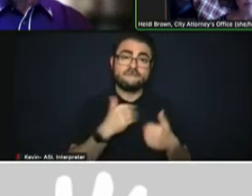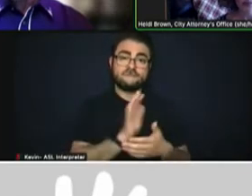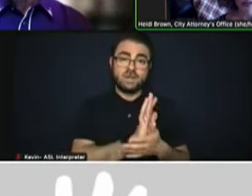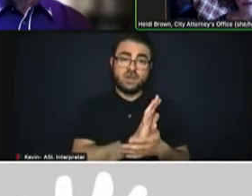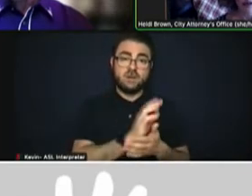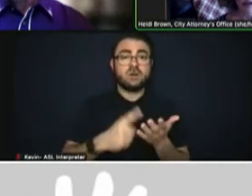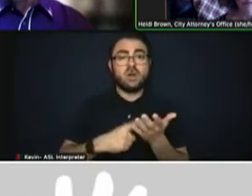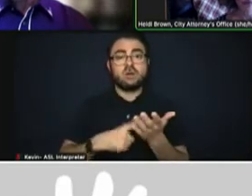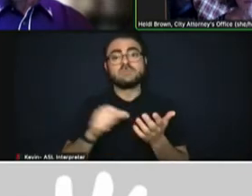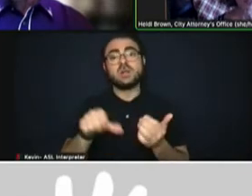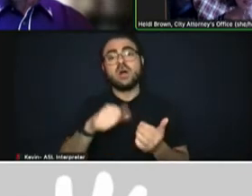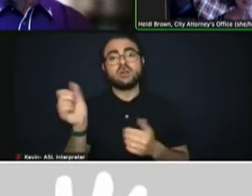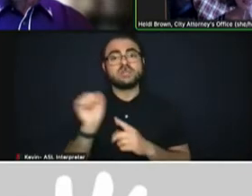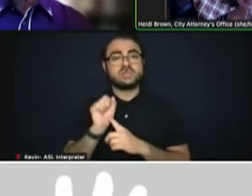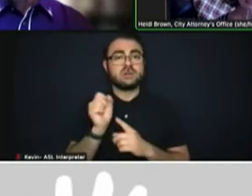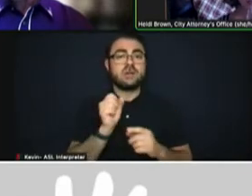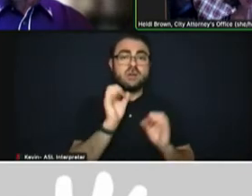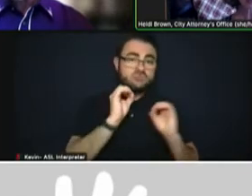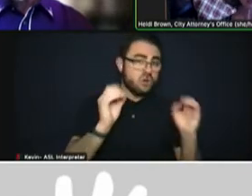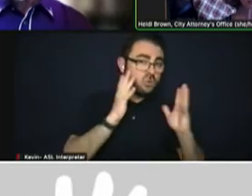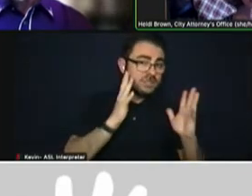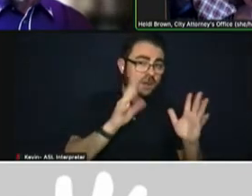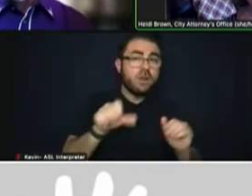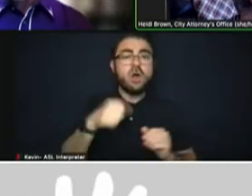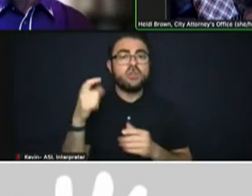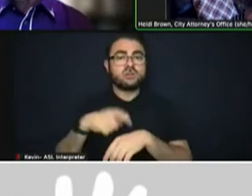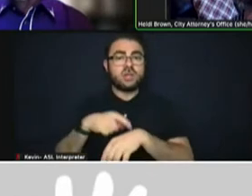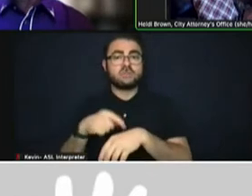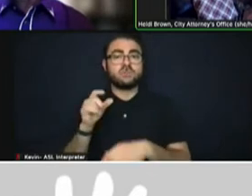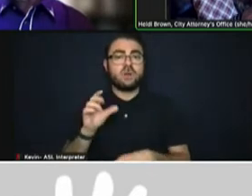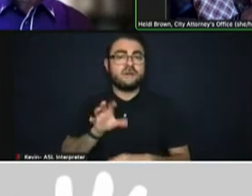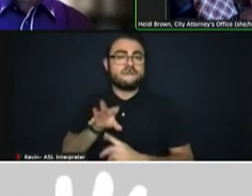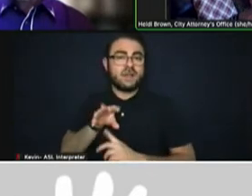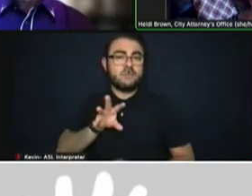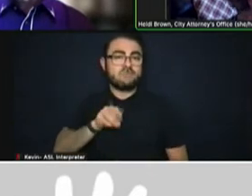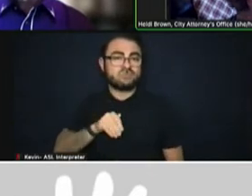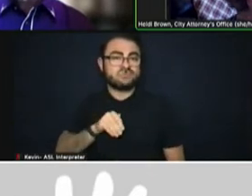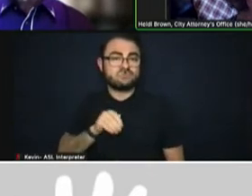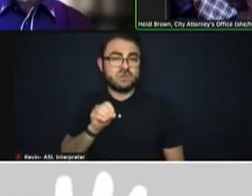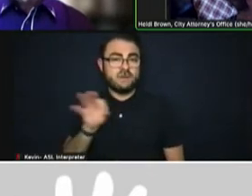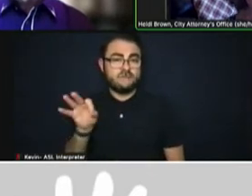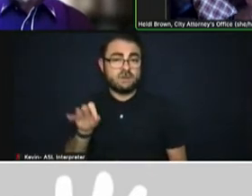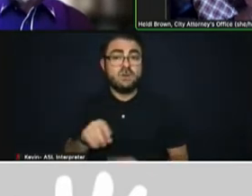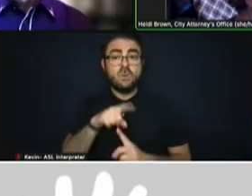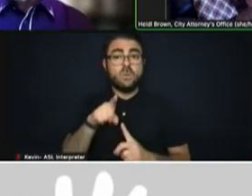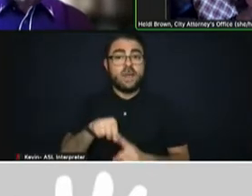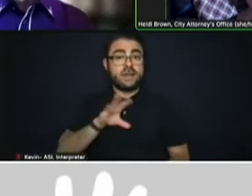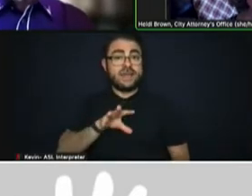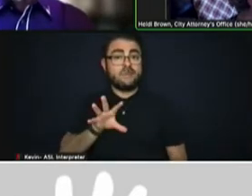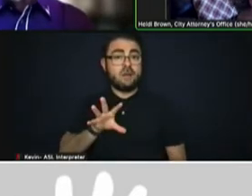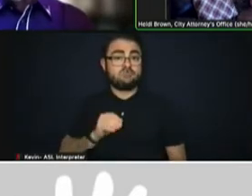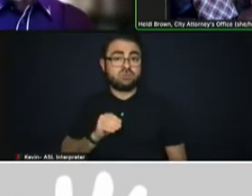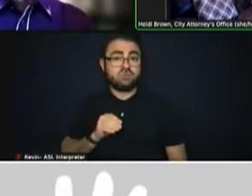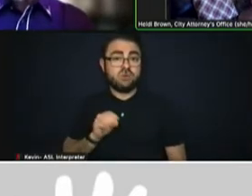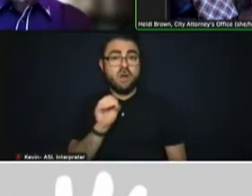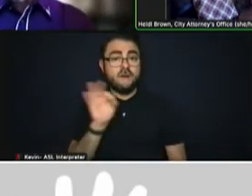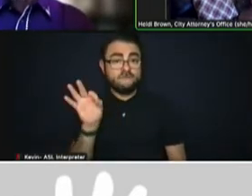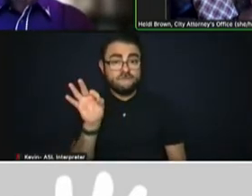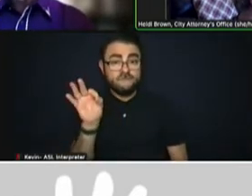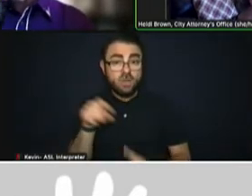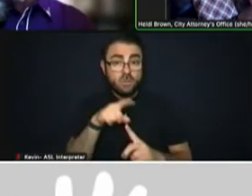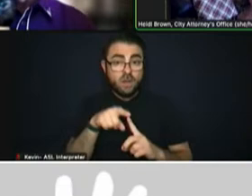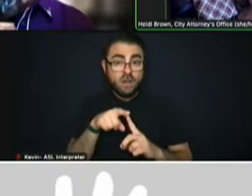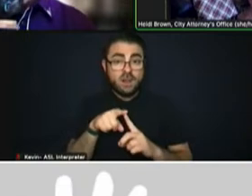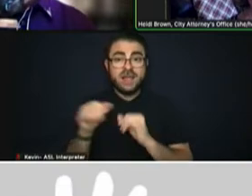camera. So a couple examples of when an officer must deactivate their camera is when interviewing a